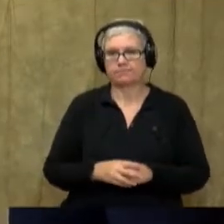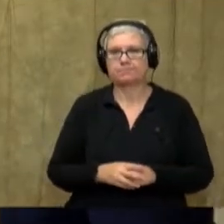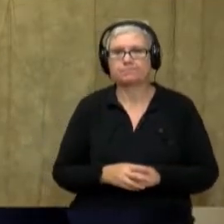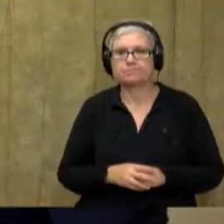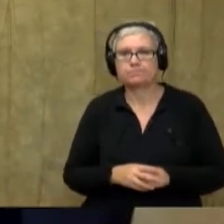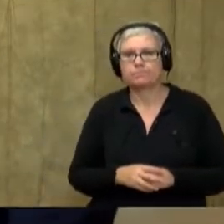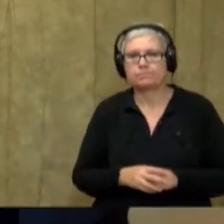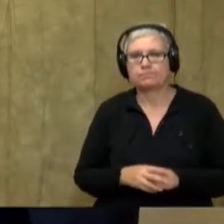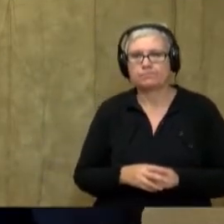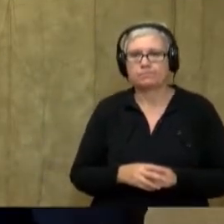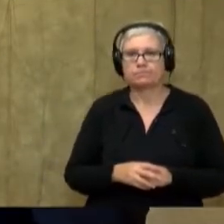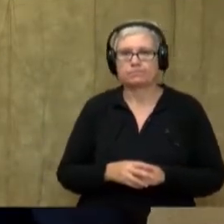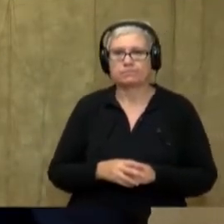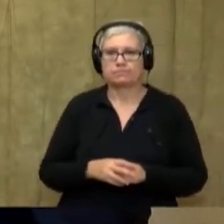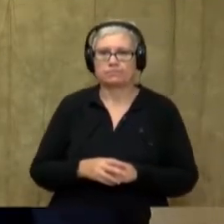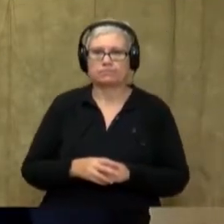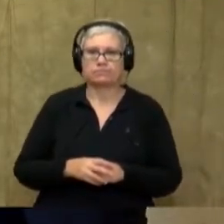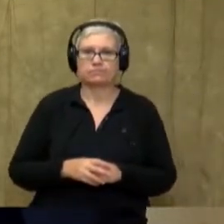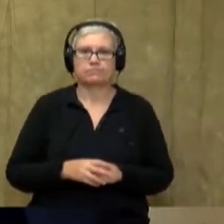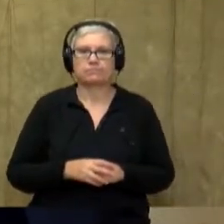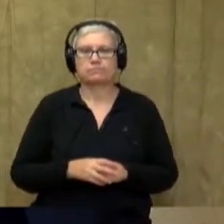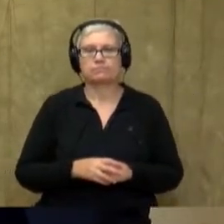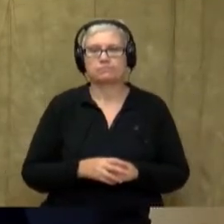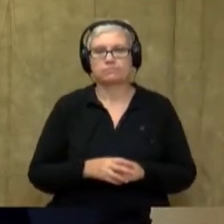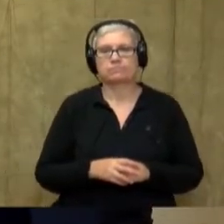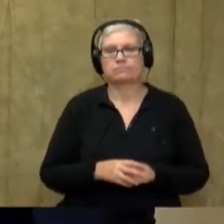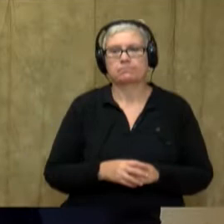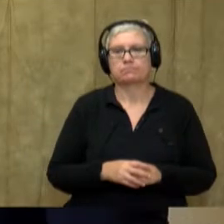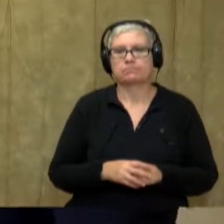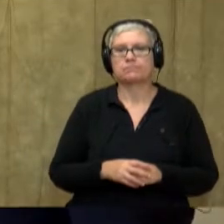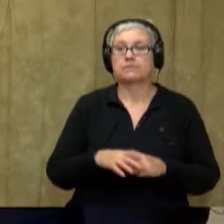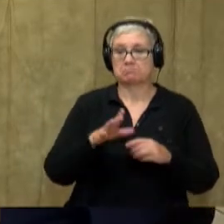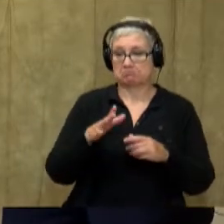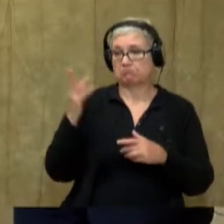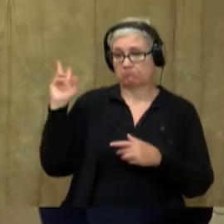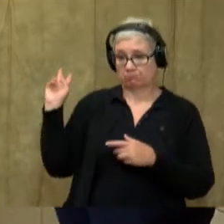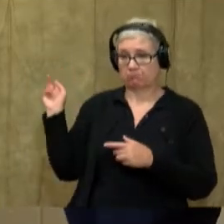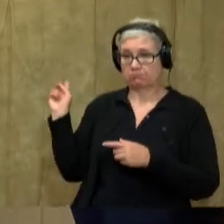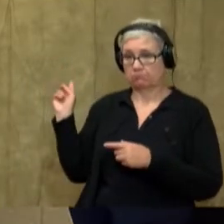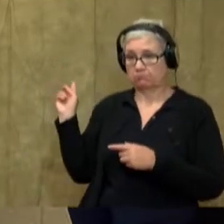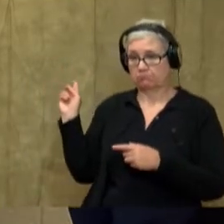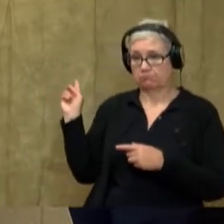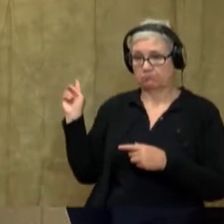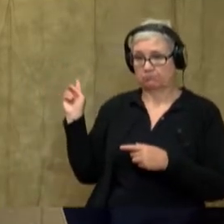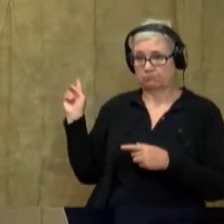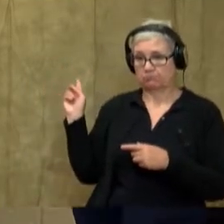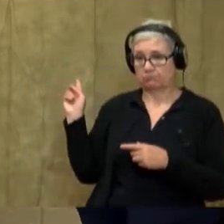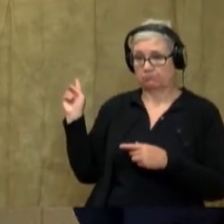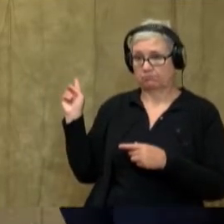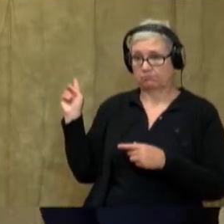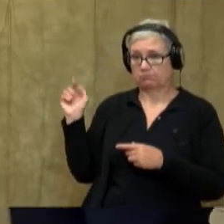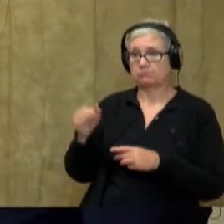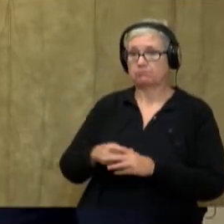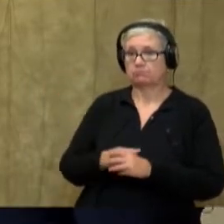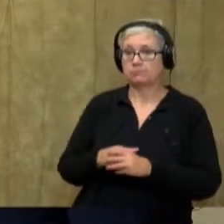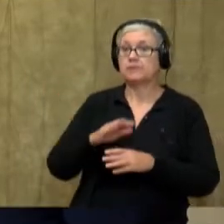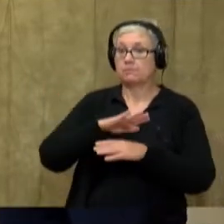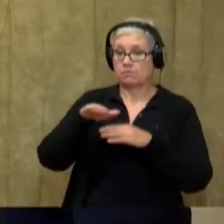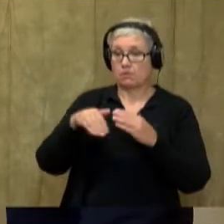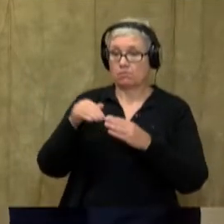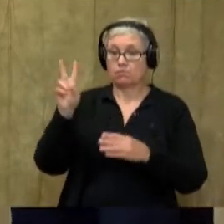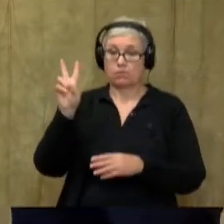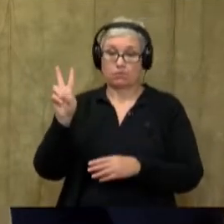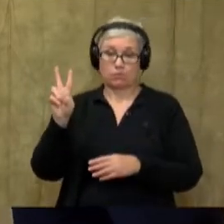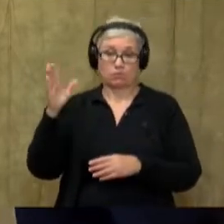all of the smaller unit cubes that have 3 faces painted are located. Here are the locations for our